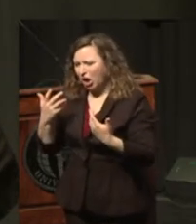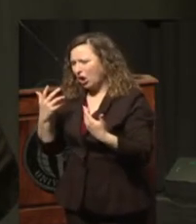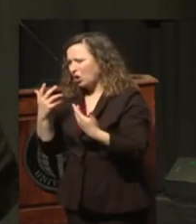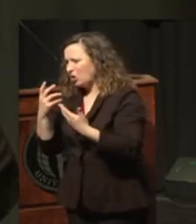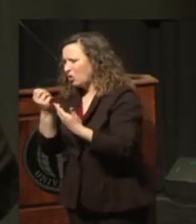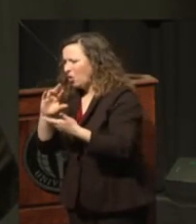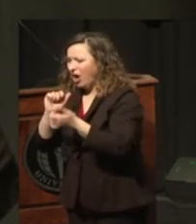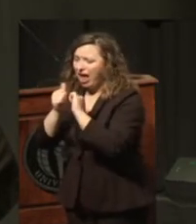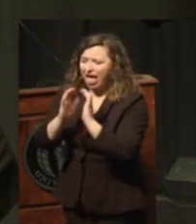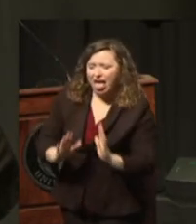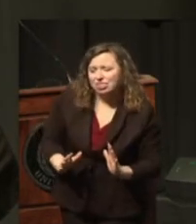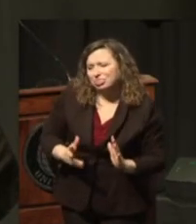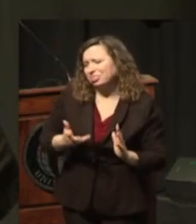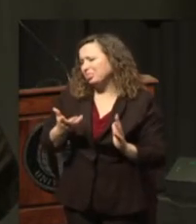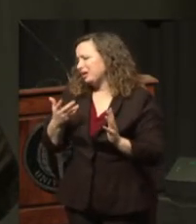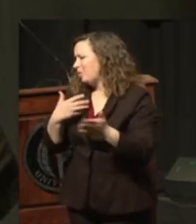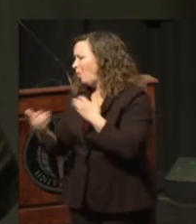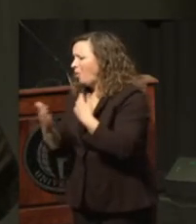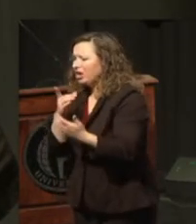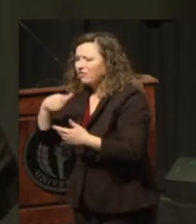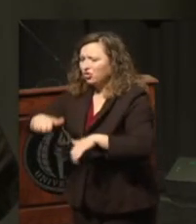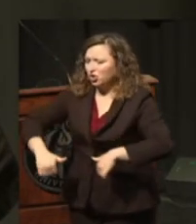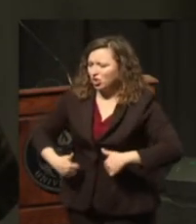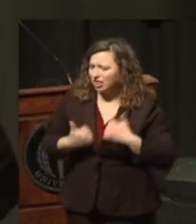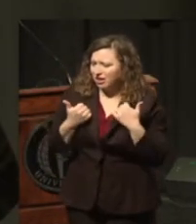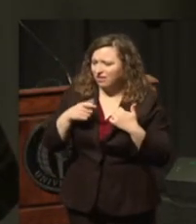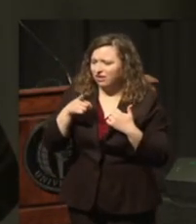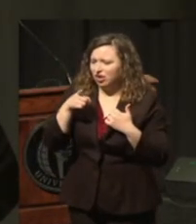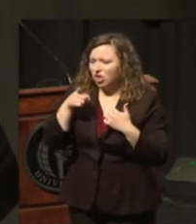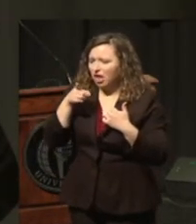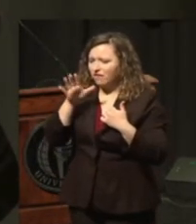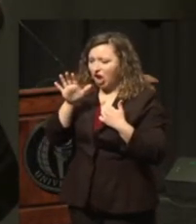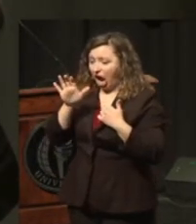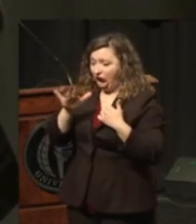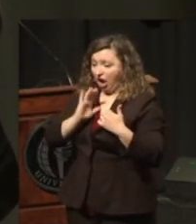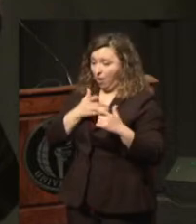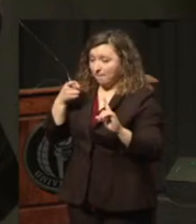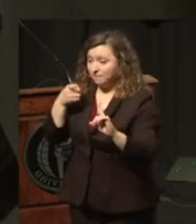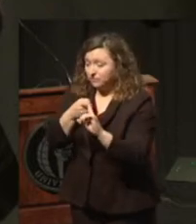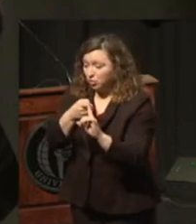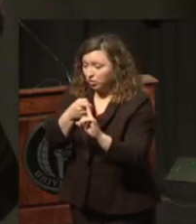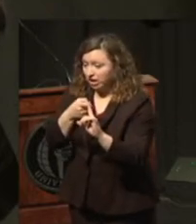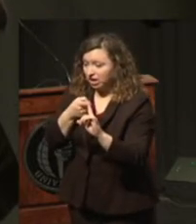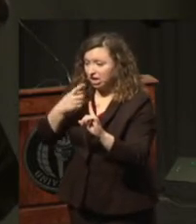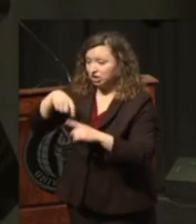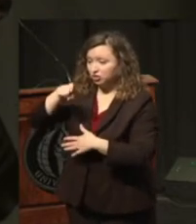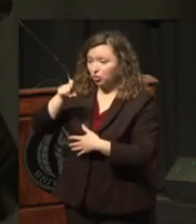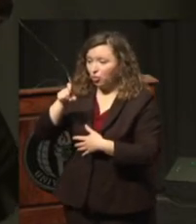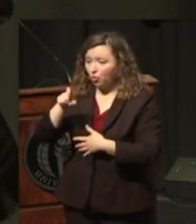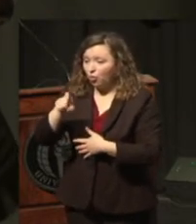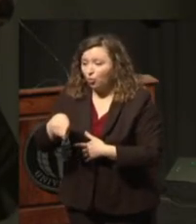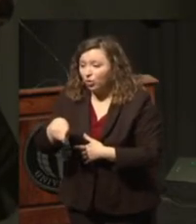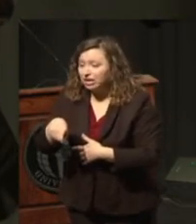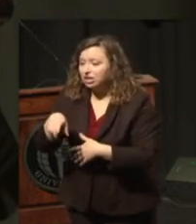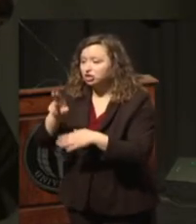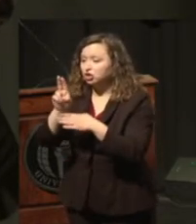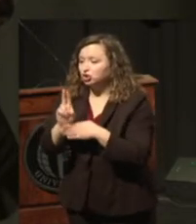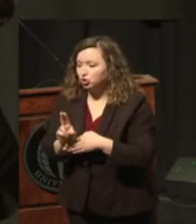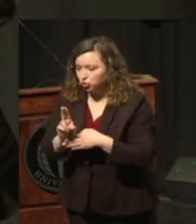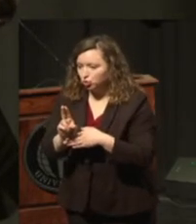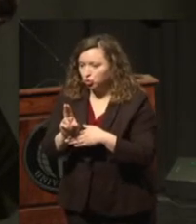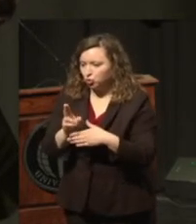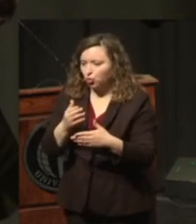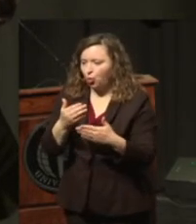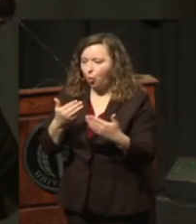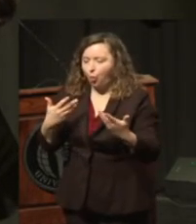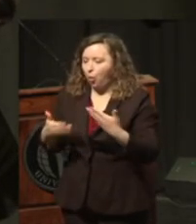doesn't matter what you're doing in life, right? We are meant to use what we got to